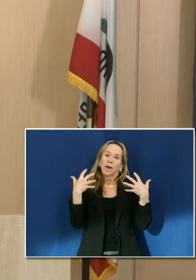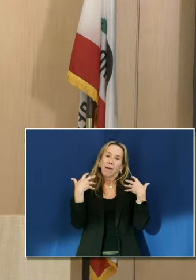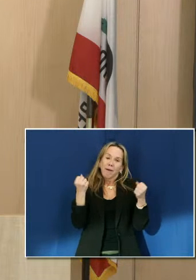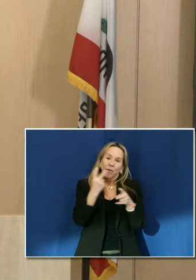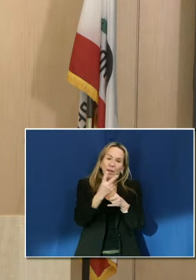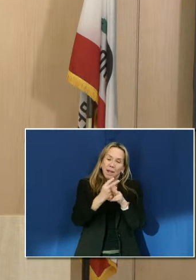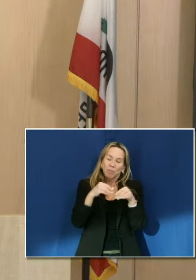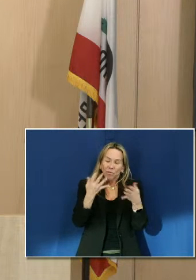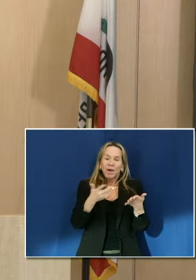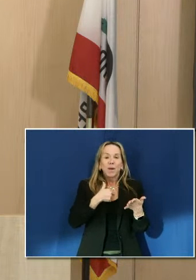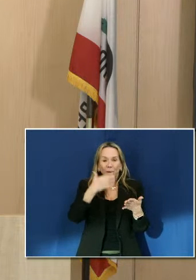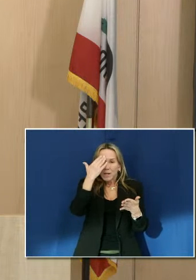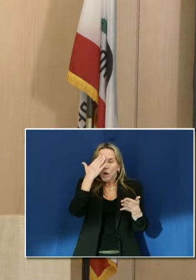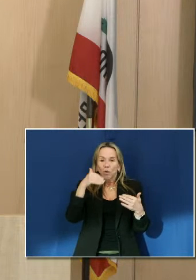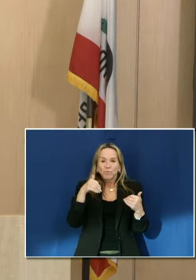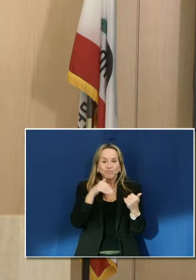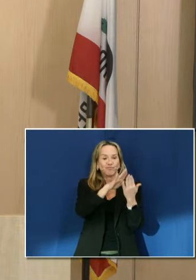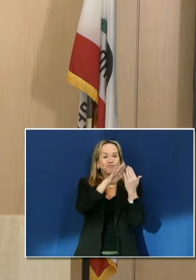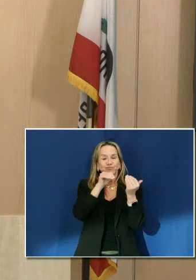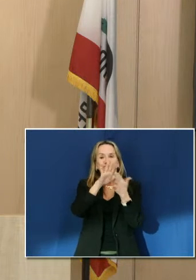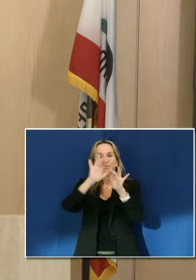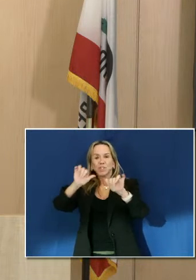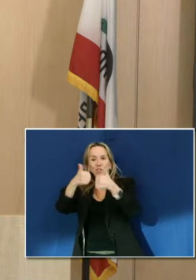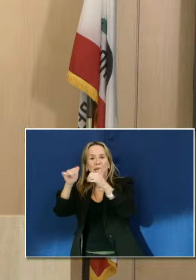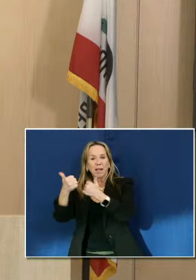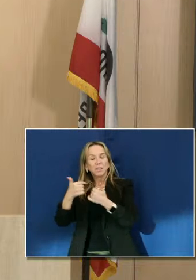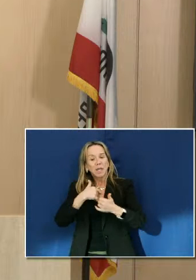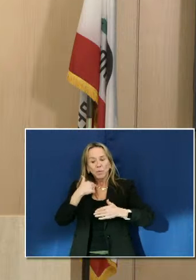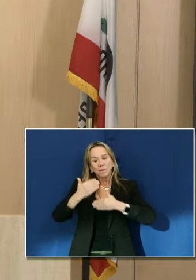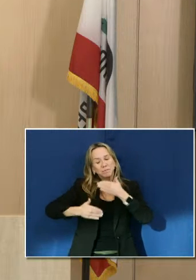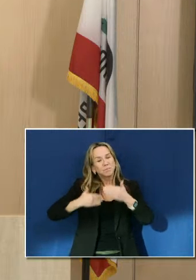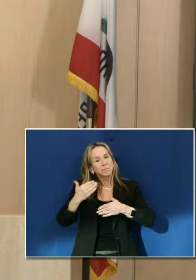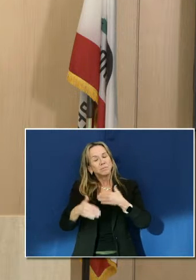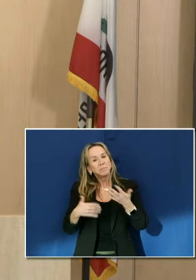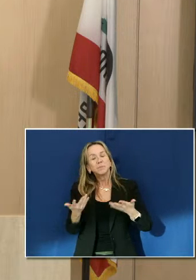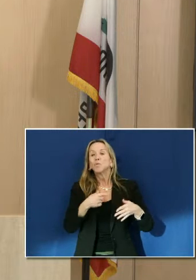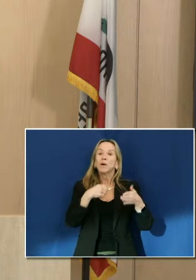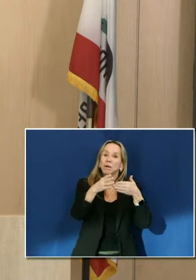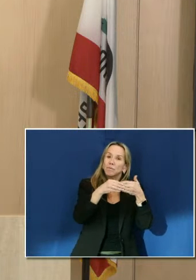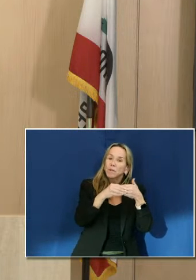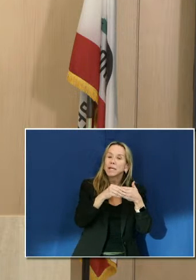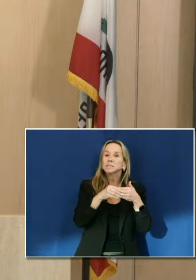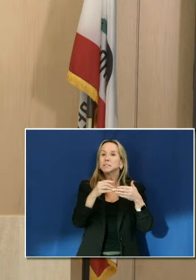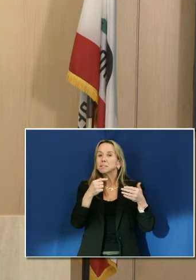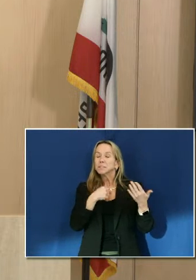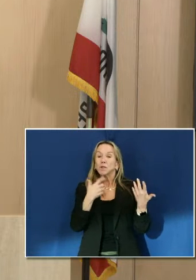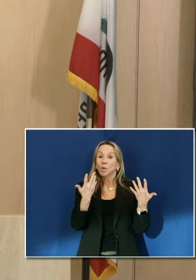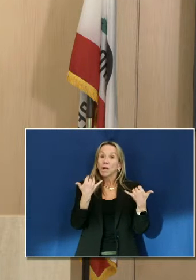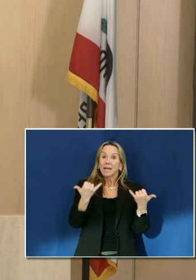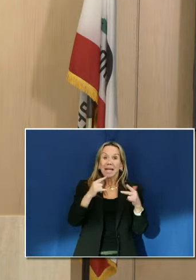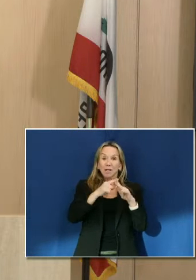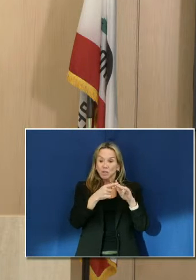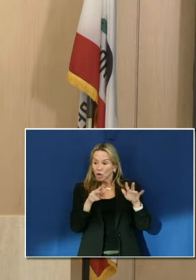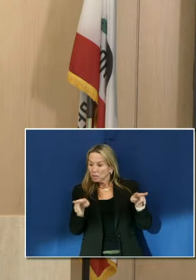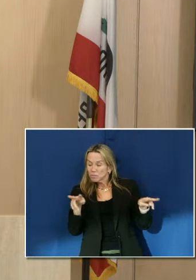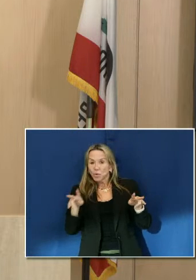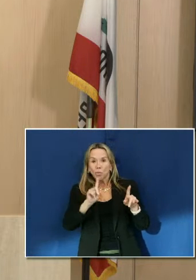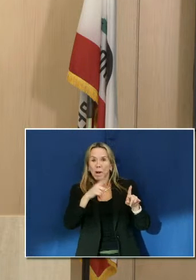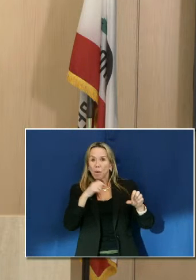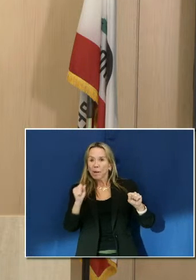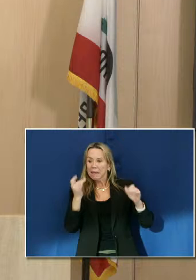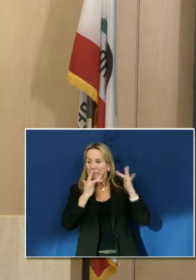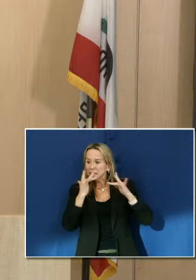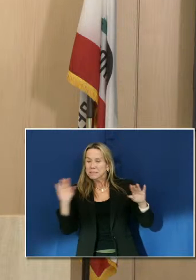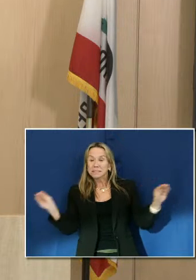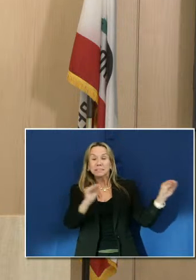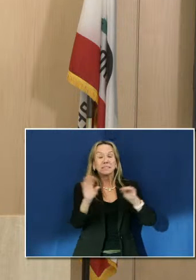through challenges, and we are working our way through this challenge. We're flexing procedures and capacity everywhere we can. We don't call them